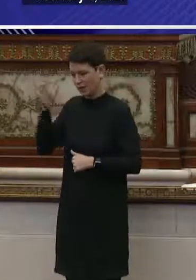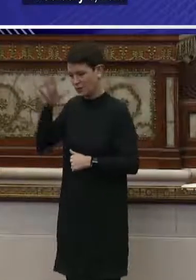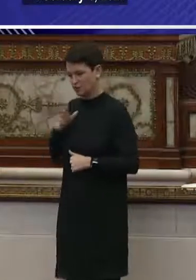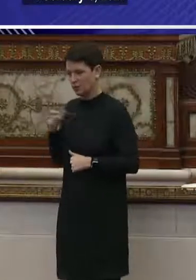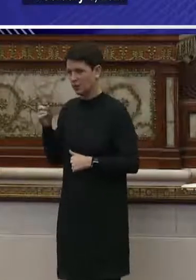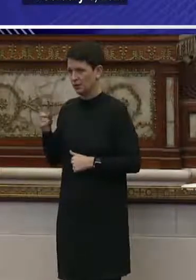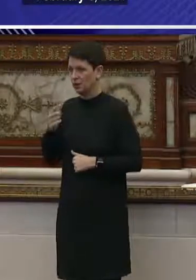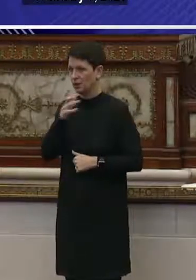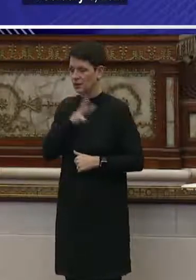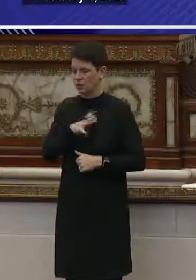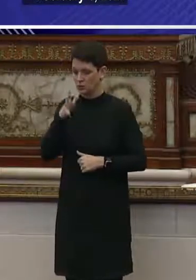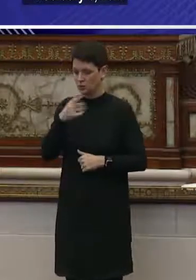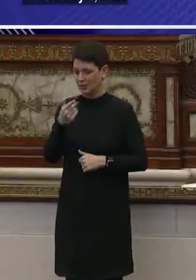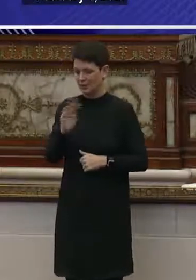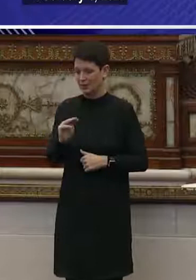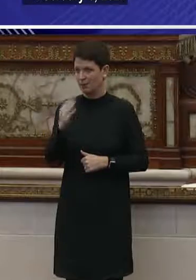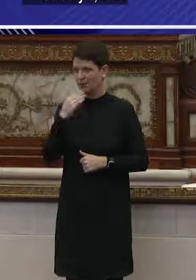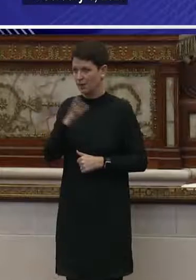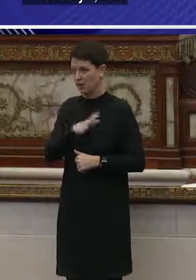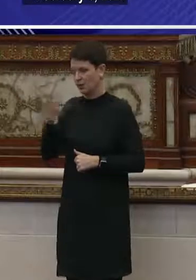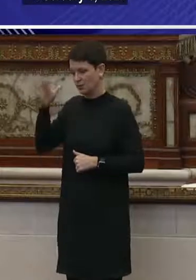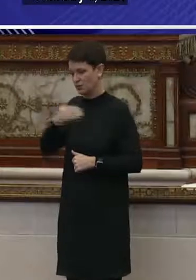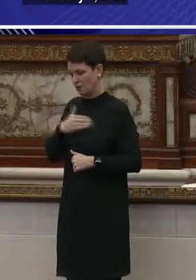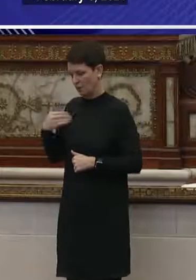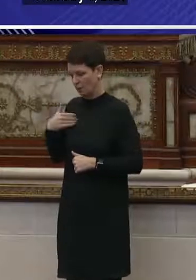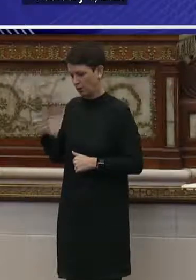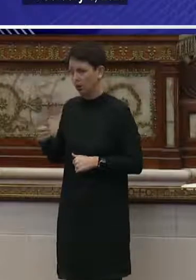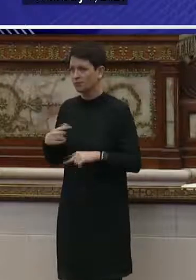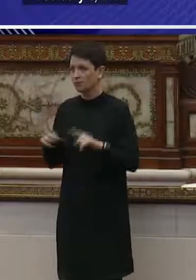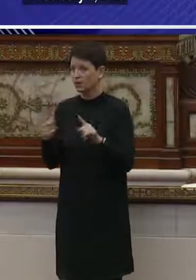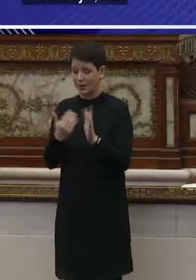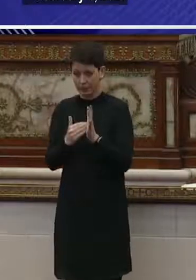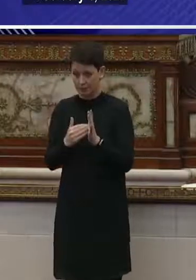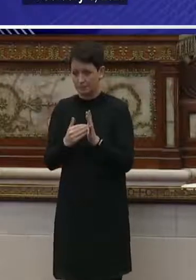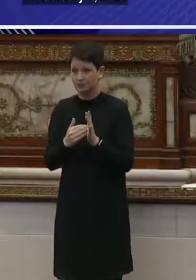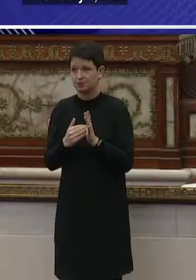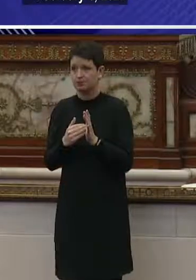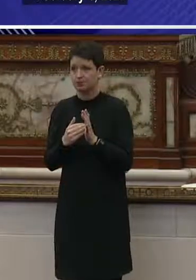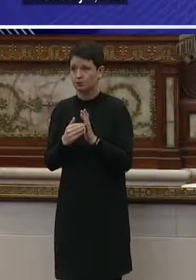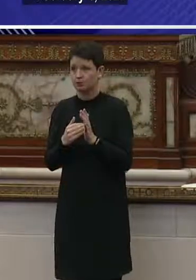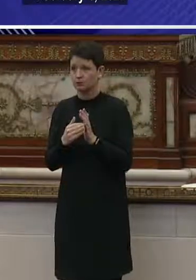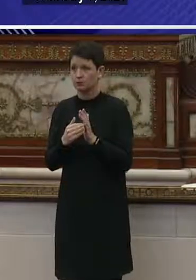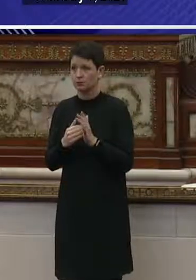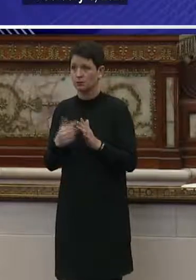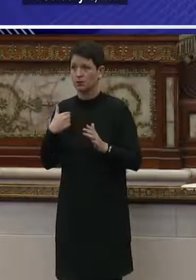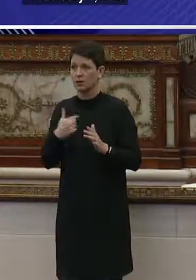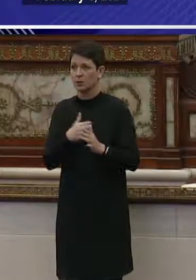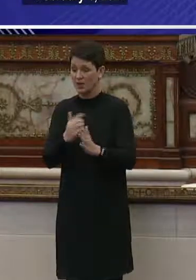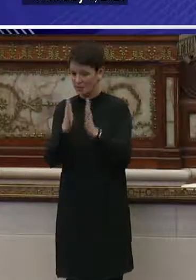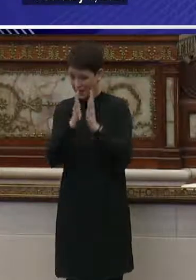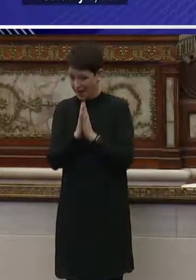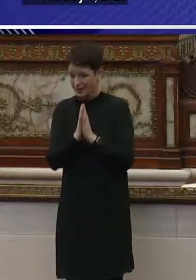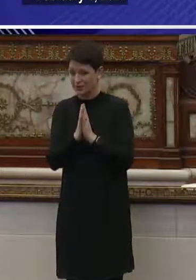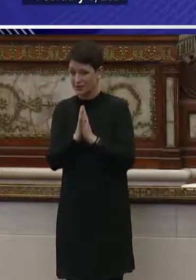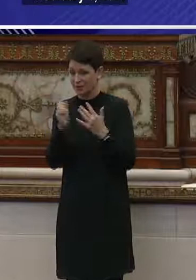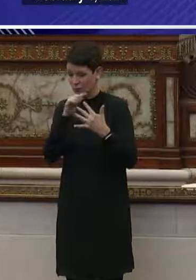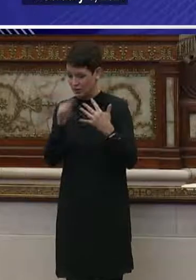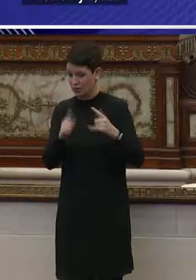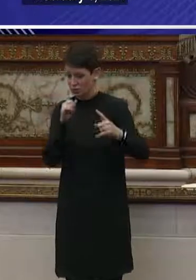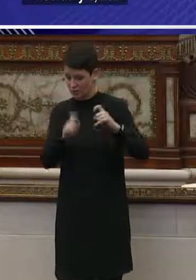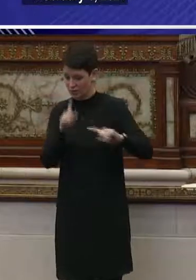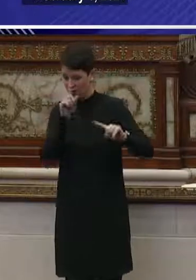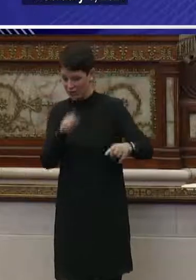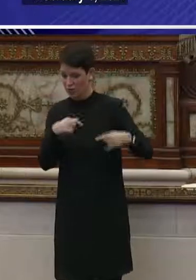Councilwoman McGill? Yep, thank you, Councilmember. And, again, what we have been asking for some of these questions.